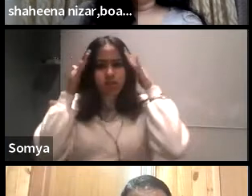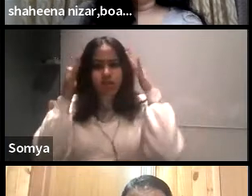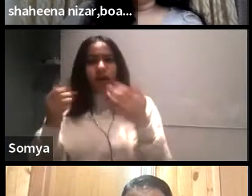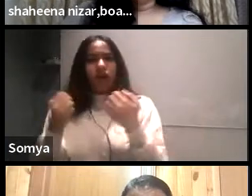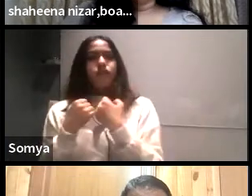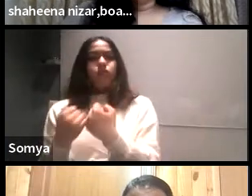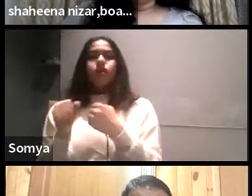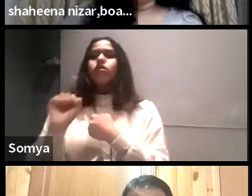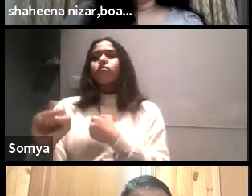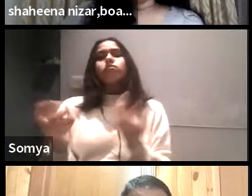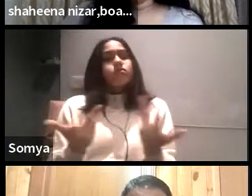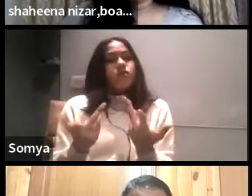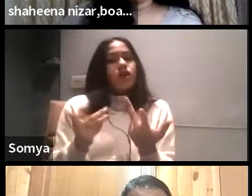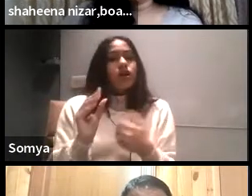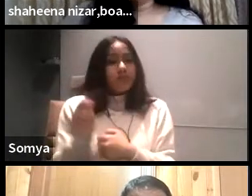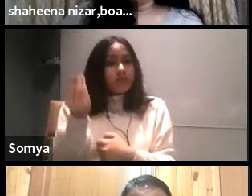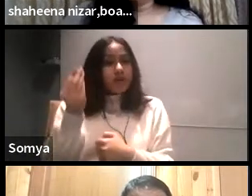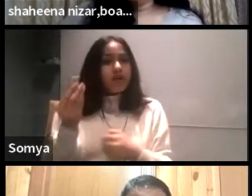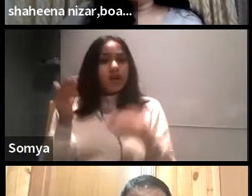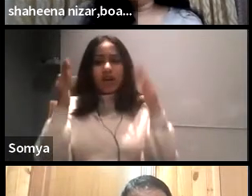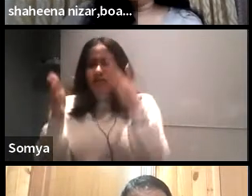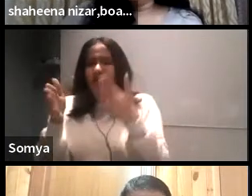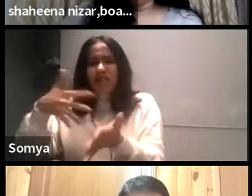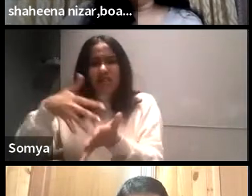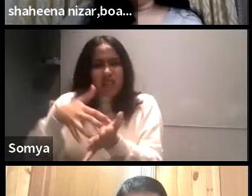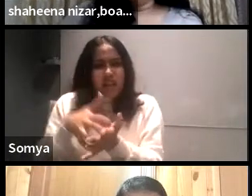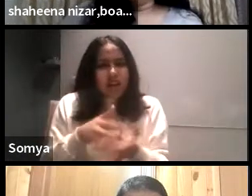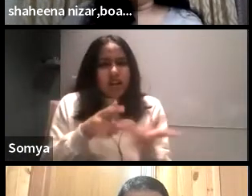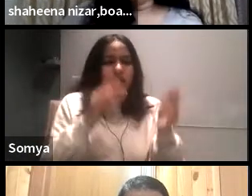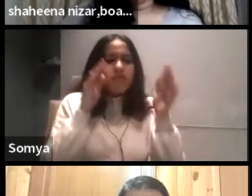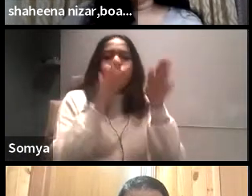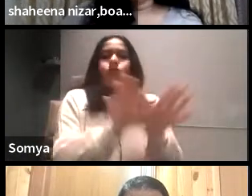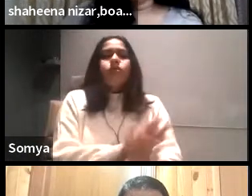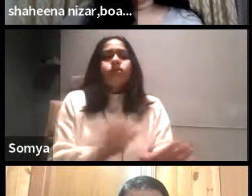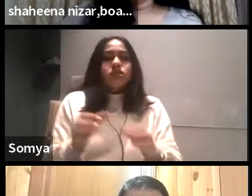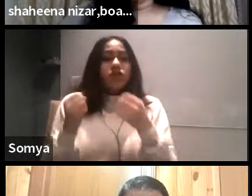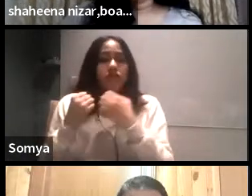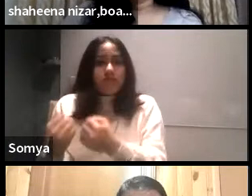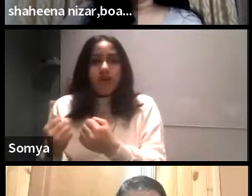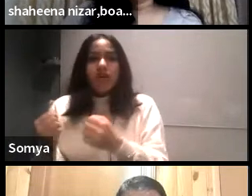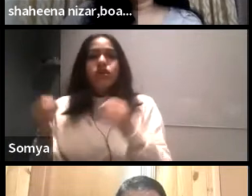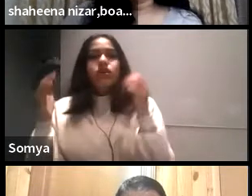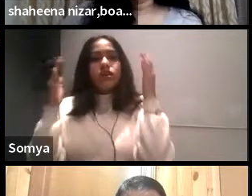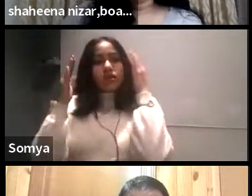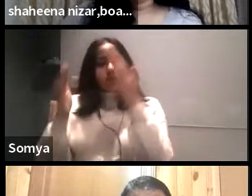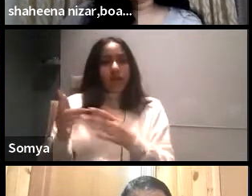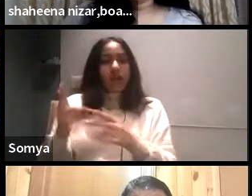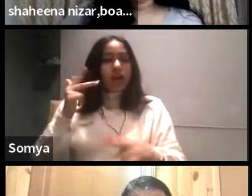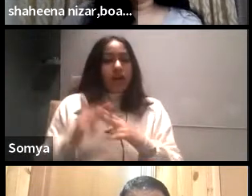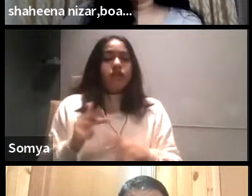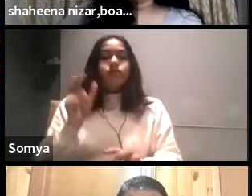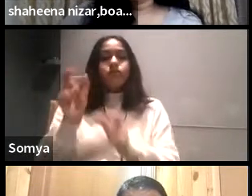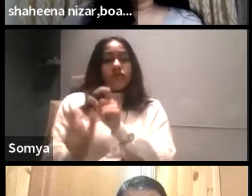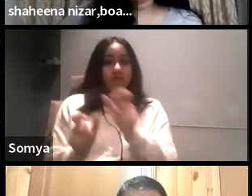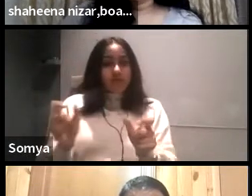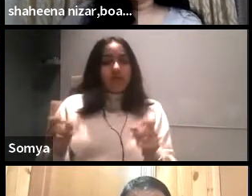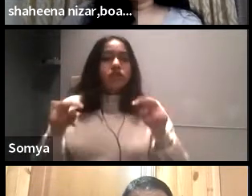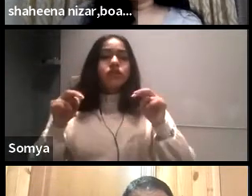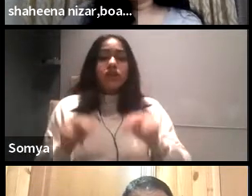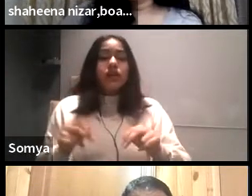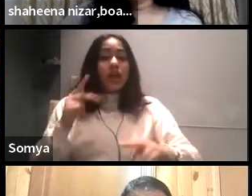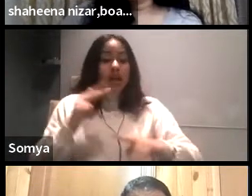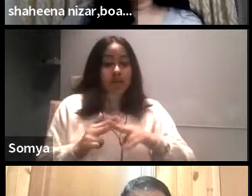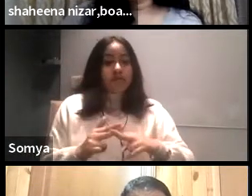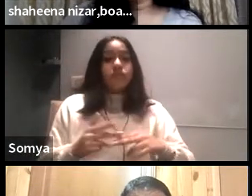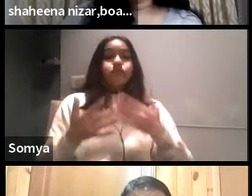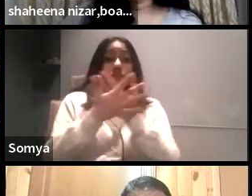strength, and we focus on something which they are good at. Every individual has a different needs. Either they are